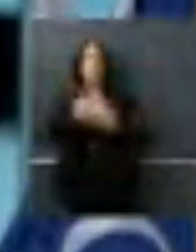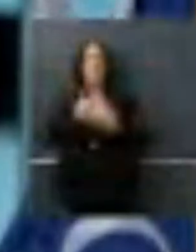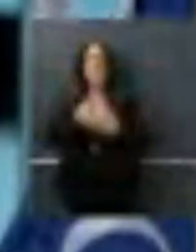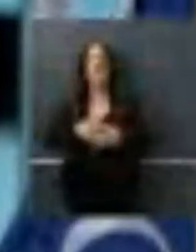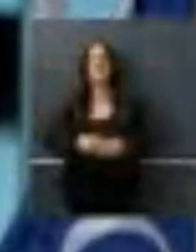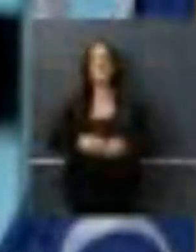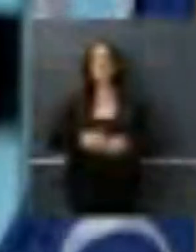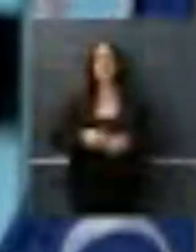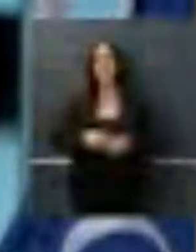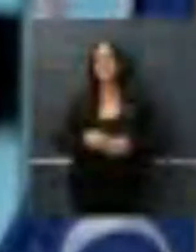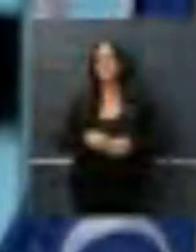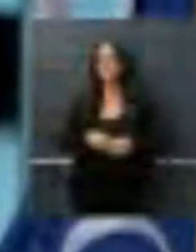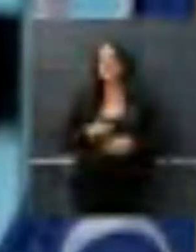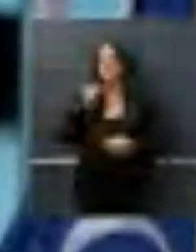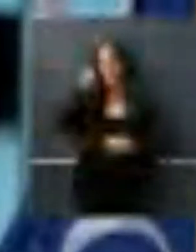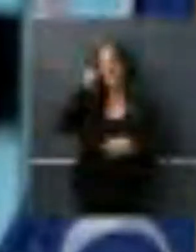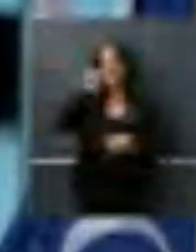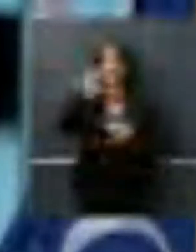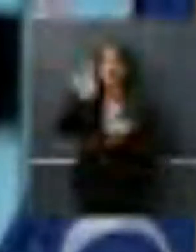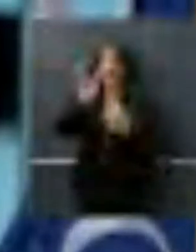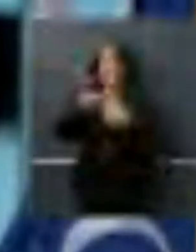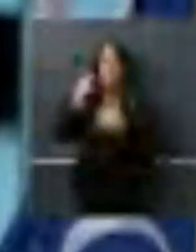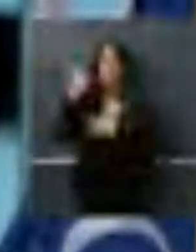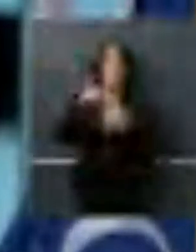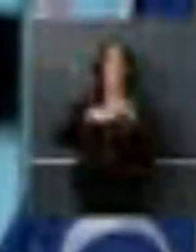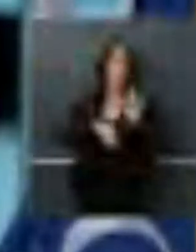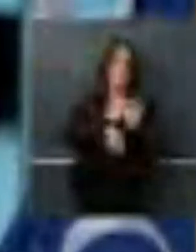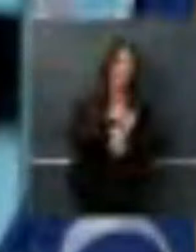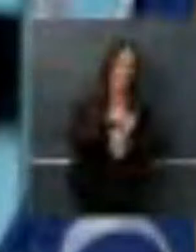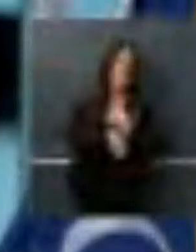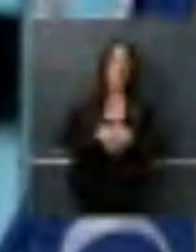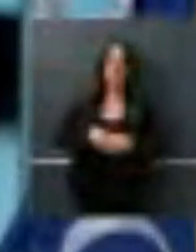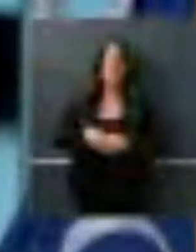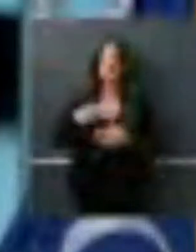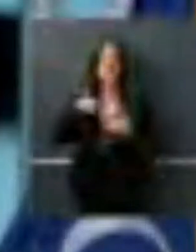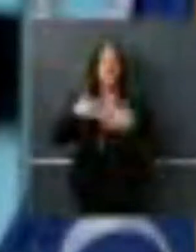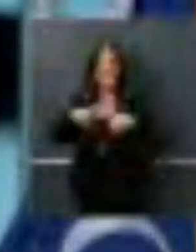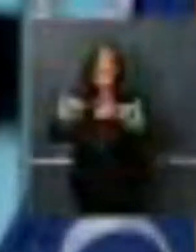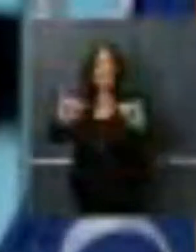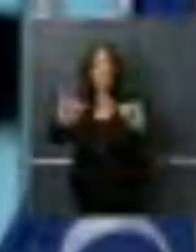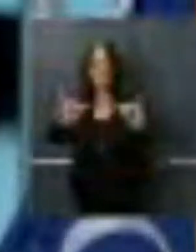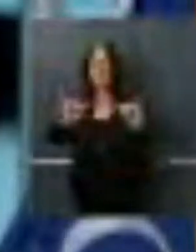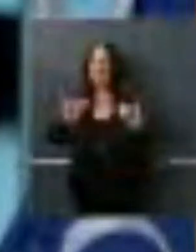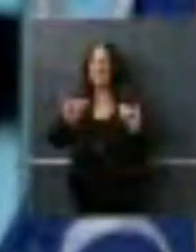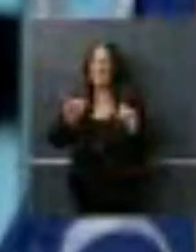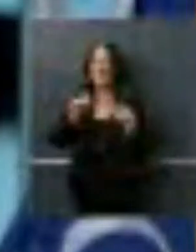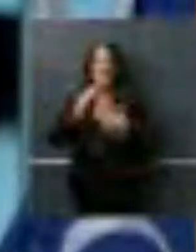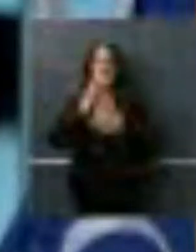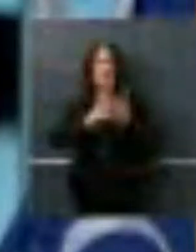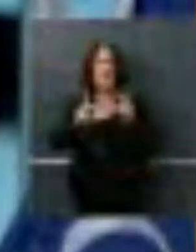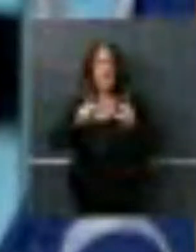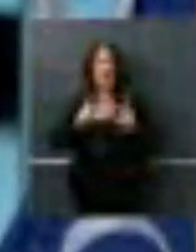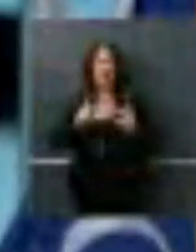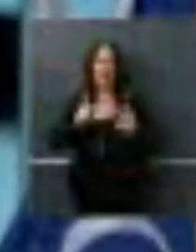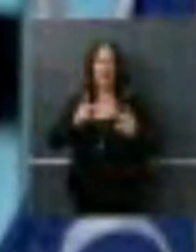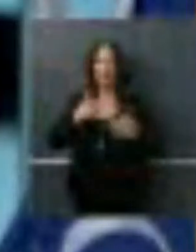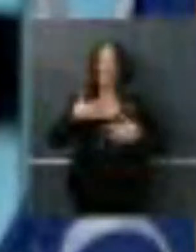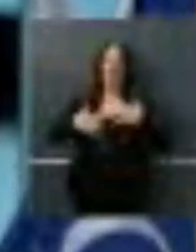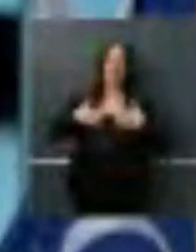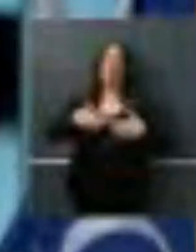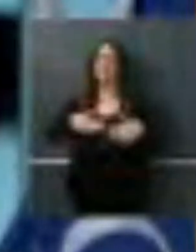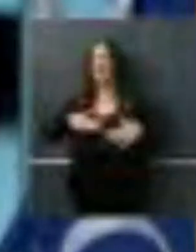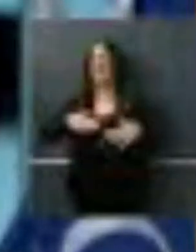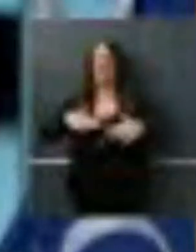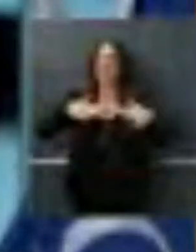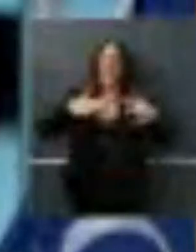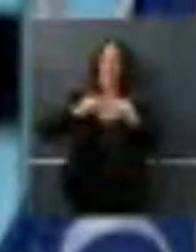to process more claims and address some of the anxiety around getting access to an individual, a human being, to answer the phone. We're